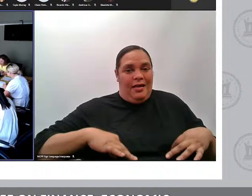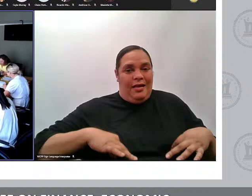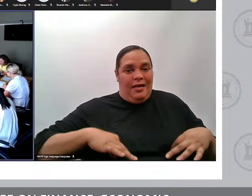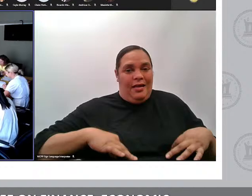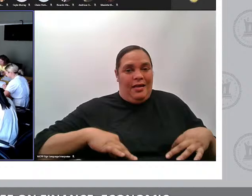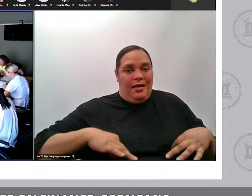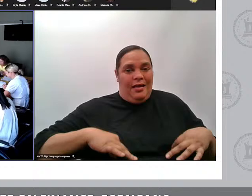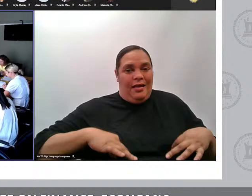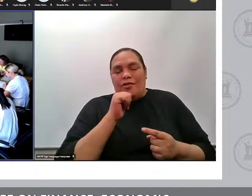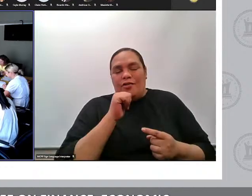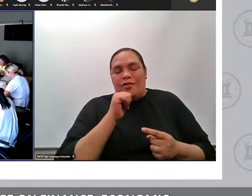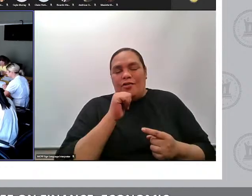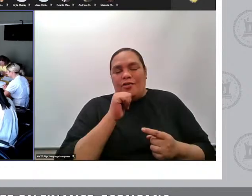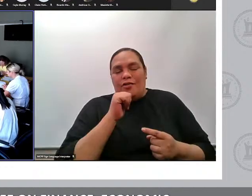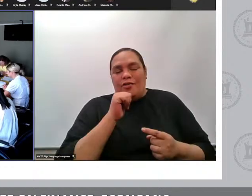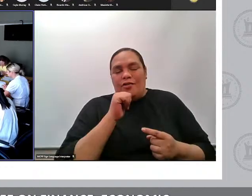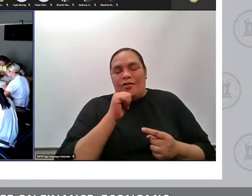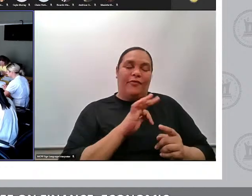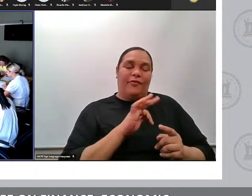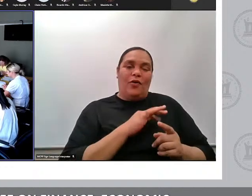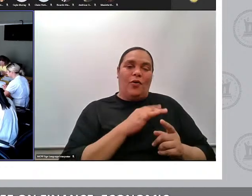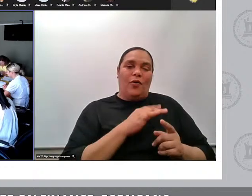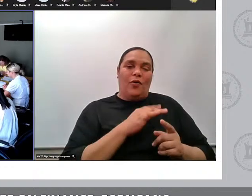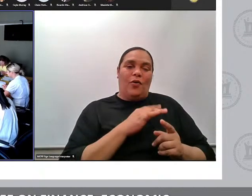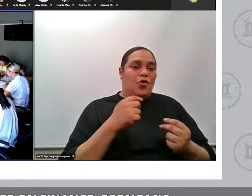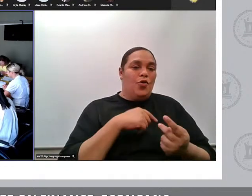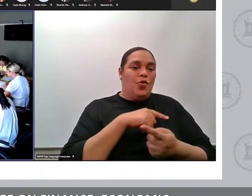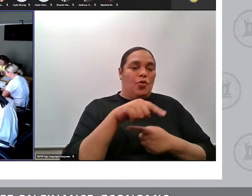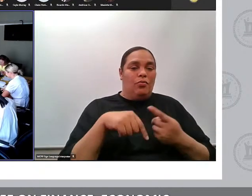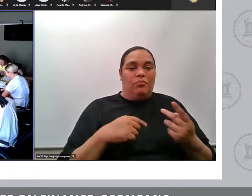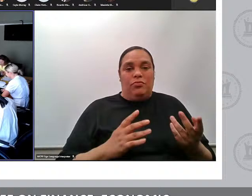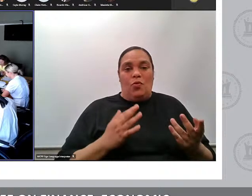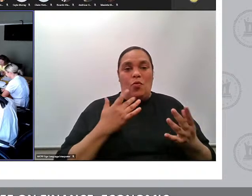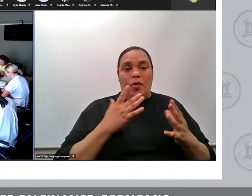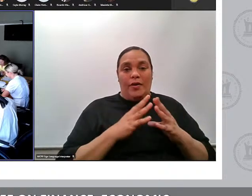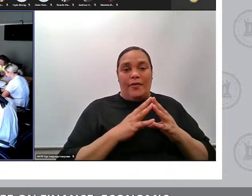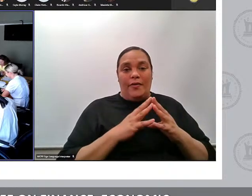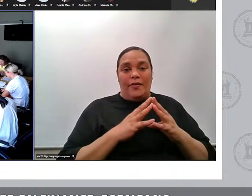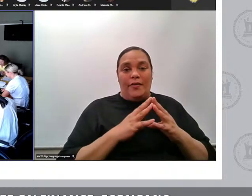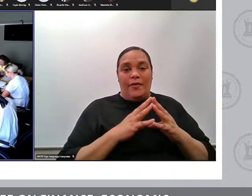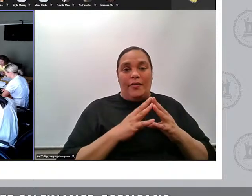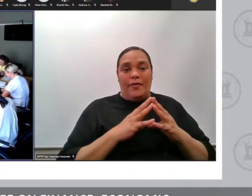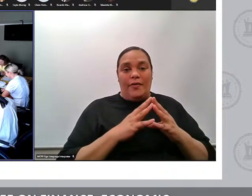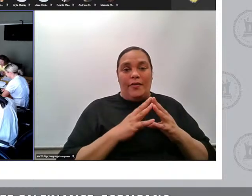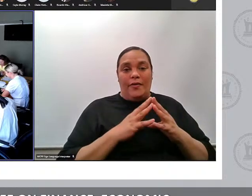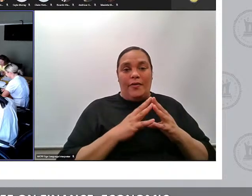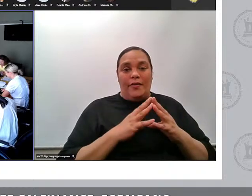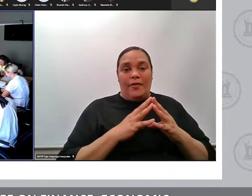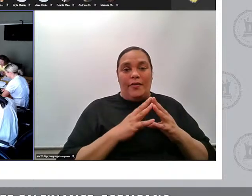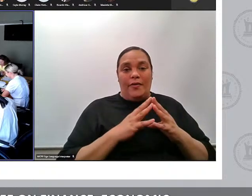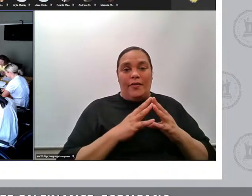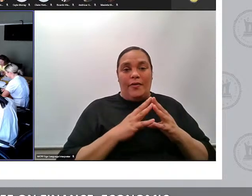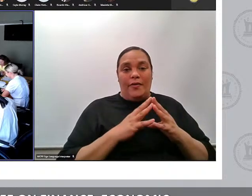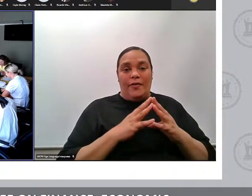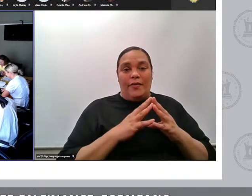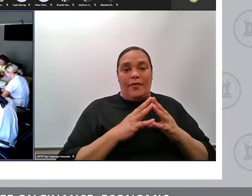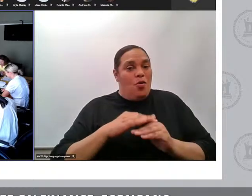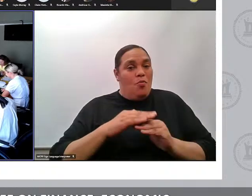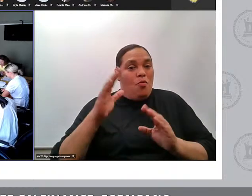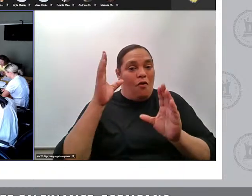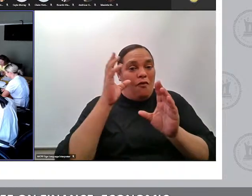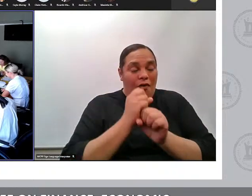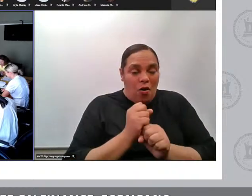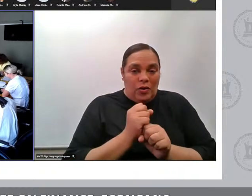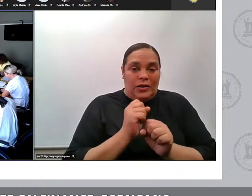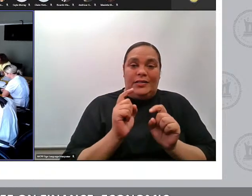send in a new nomination once a new round is commenced. I think we do need to give greater attention and